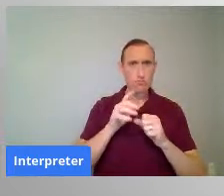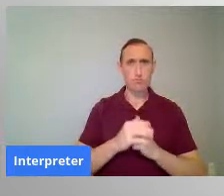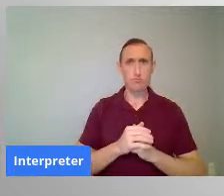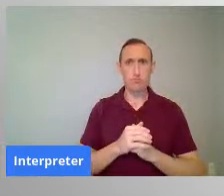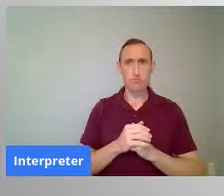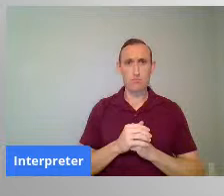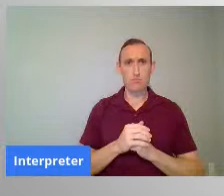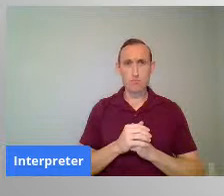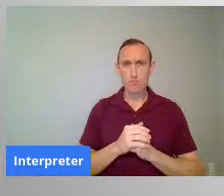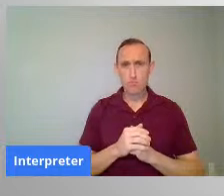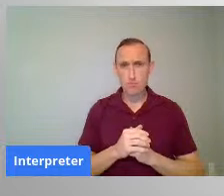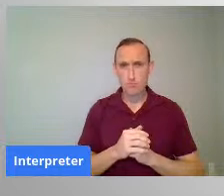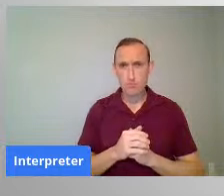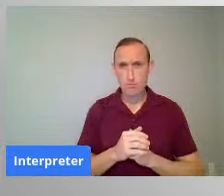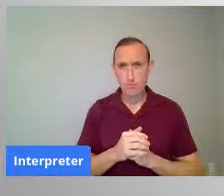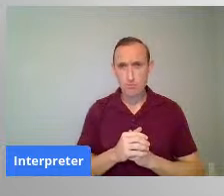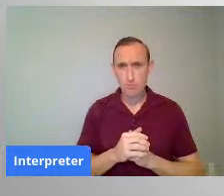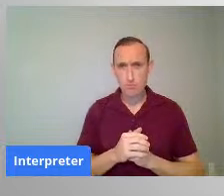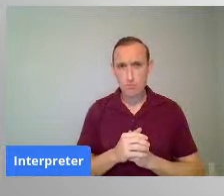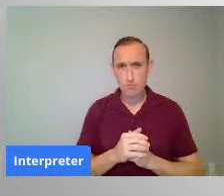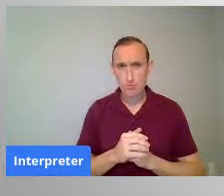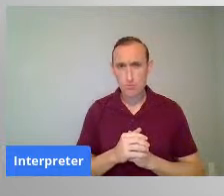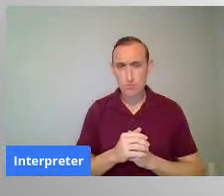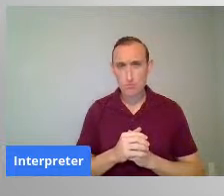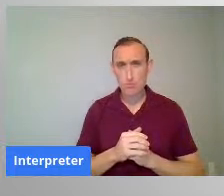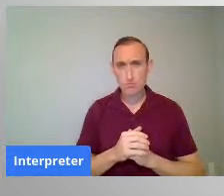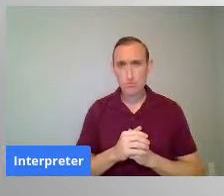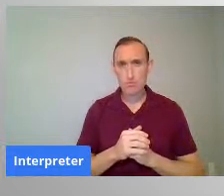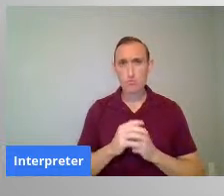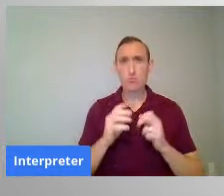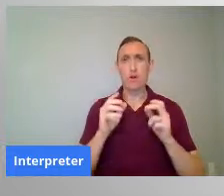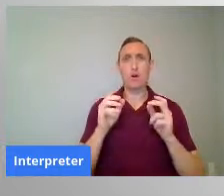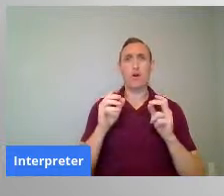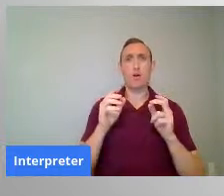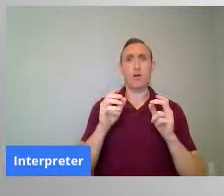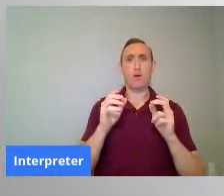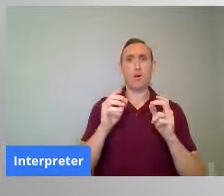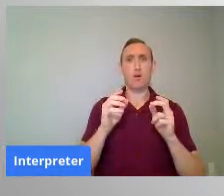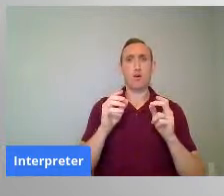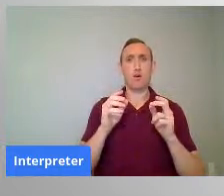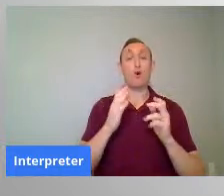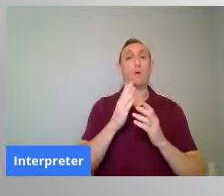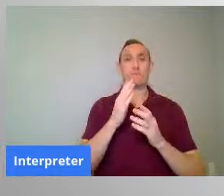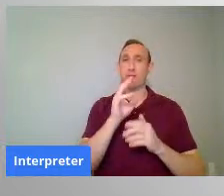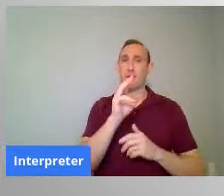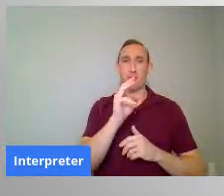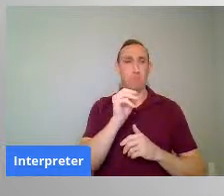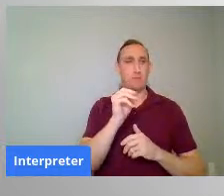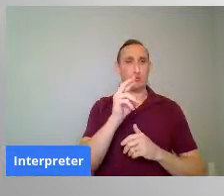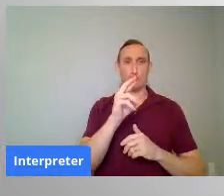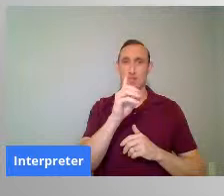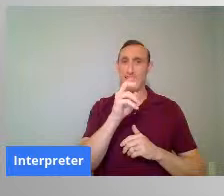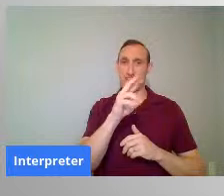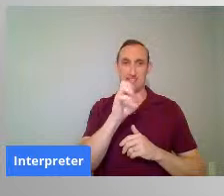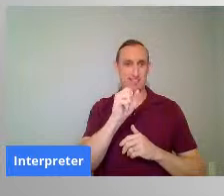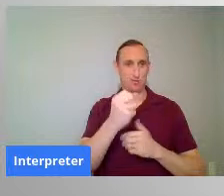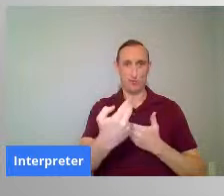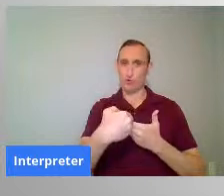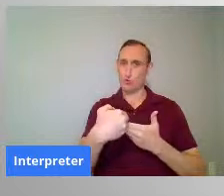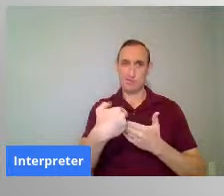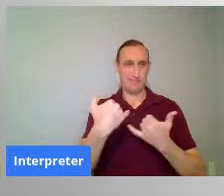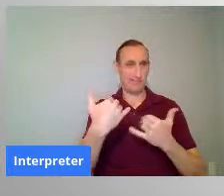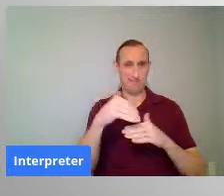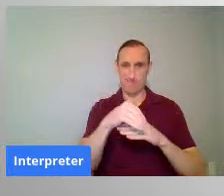We have 6. Okay, all right. And I know Mr. Davis will not be able to join us tonight, and Dr.